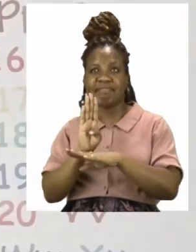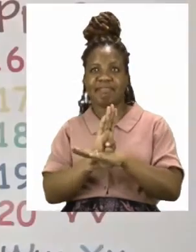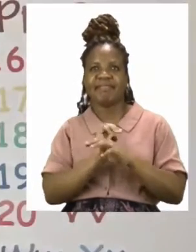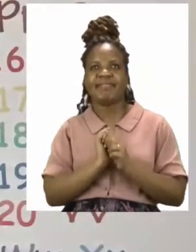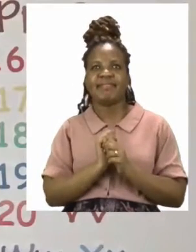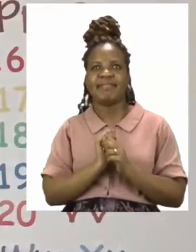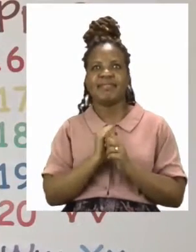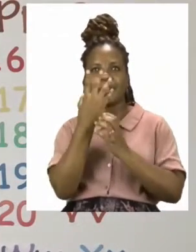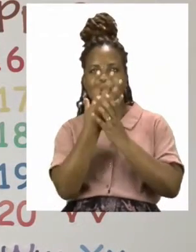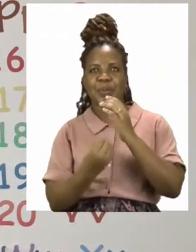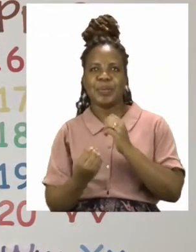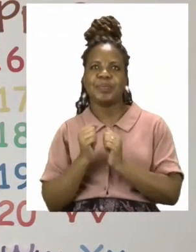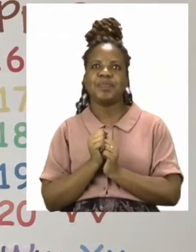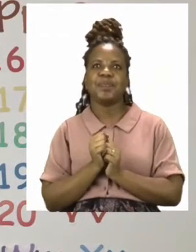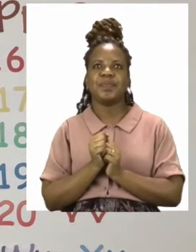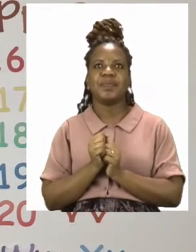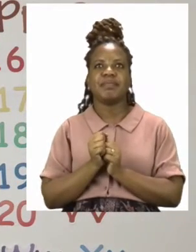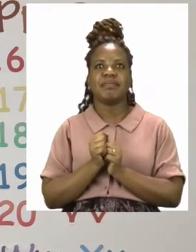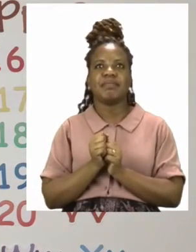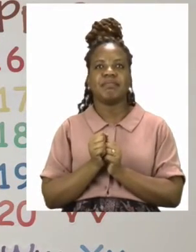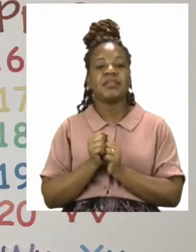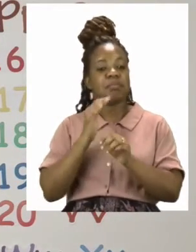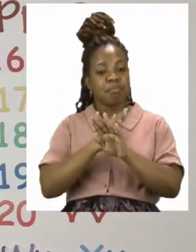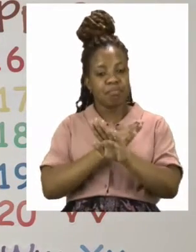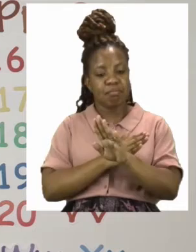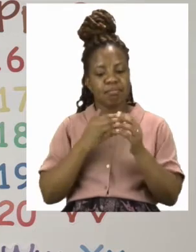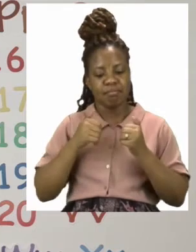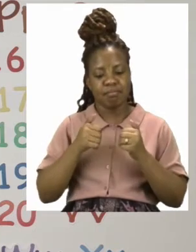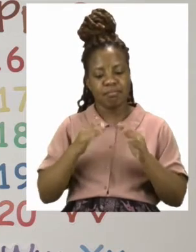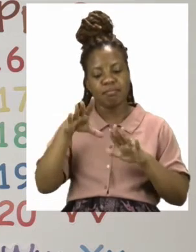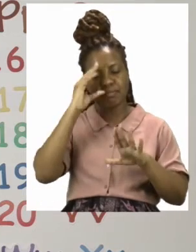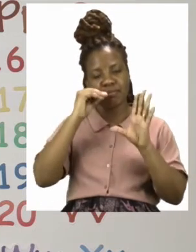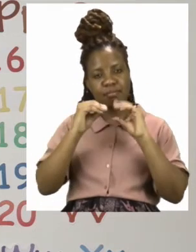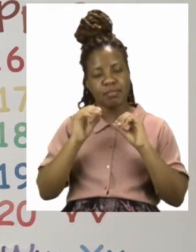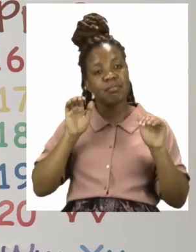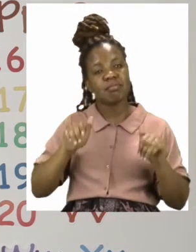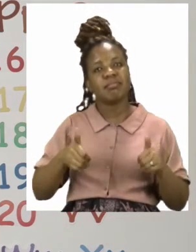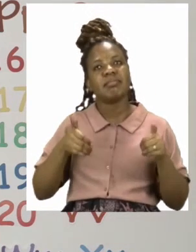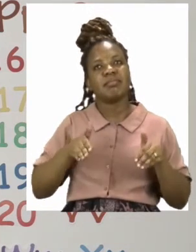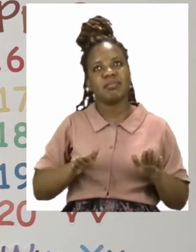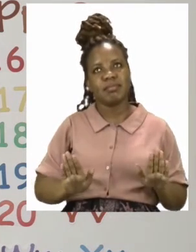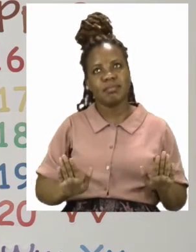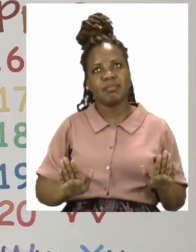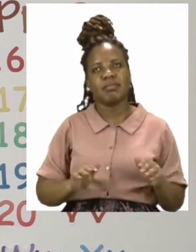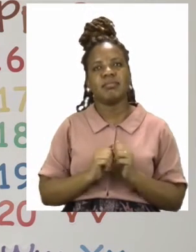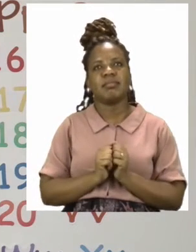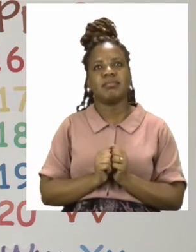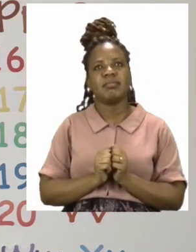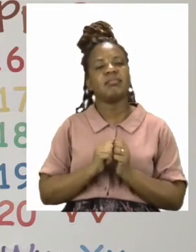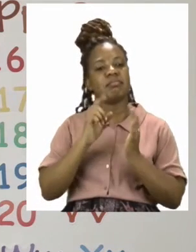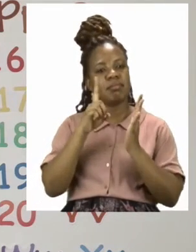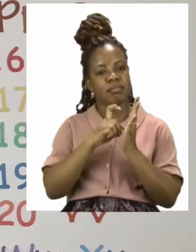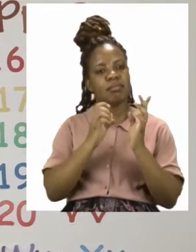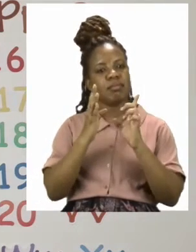and autumn. And before we get into any lessons, boys and girls, we need to sanitize.